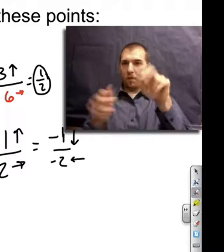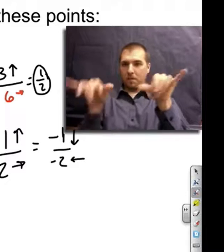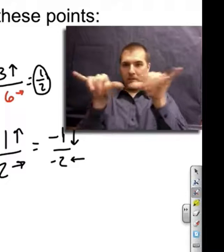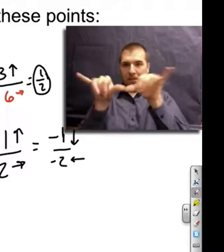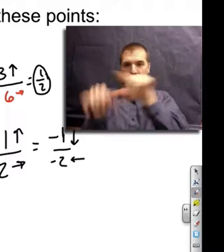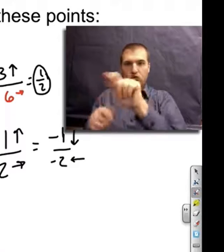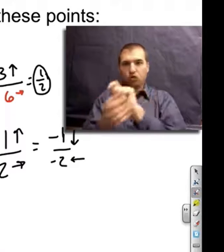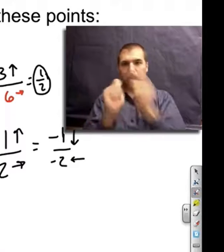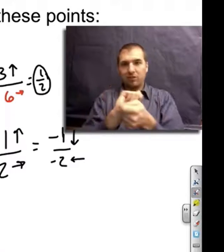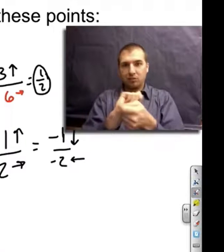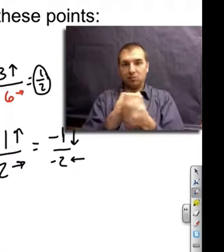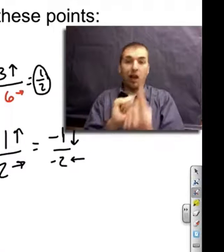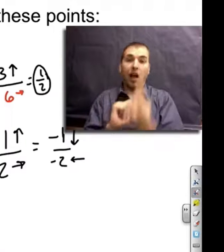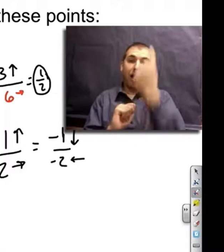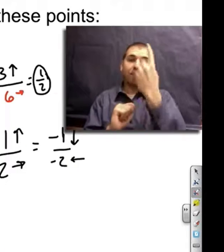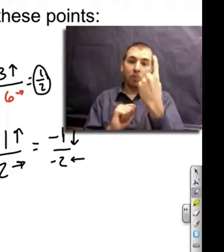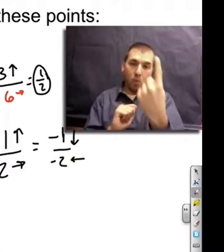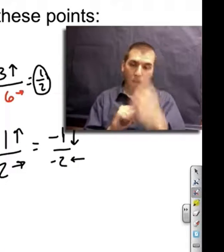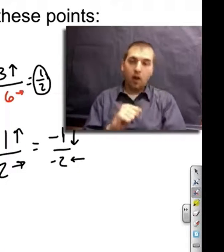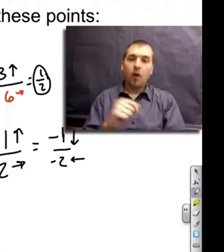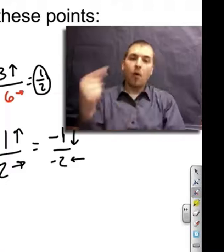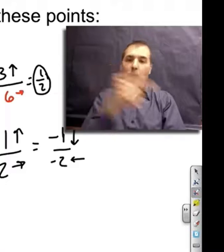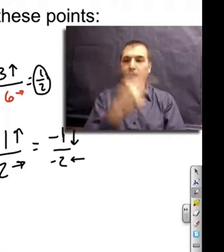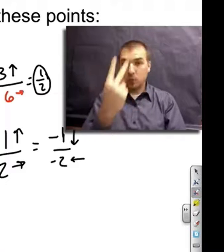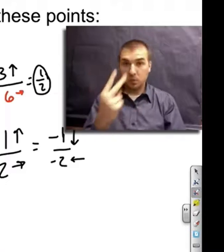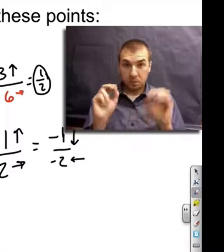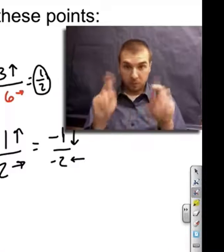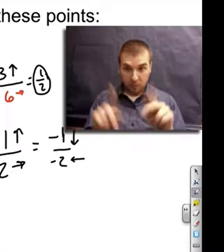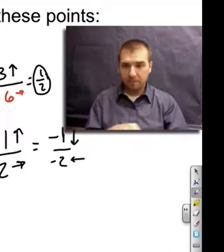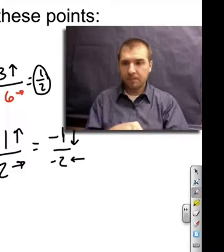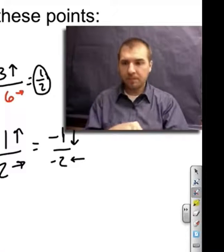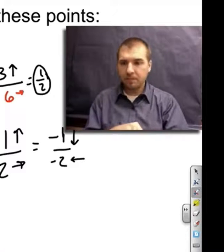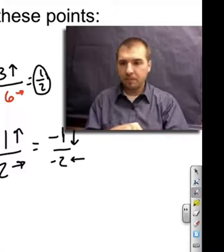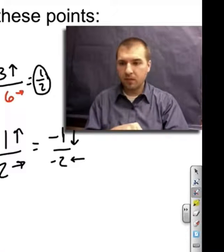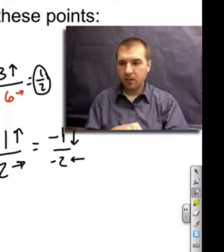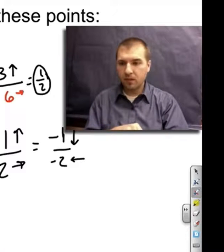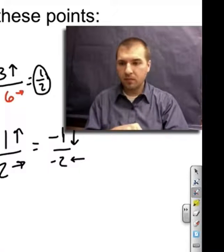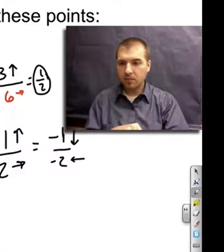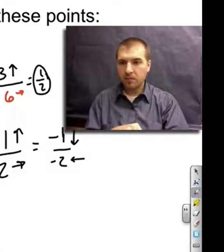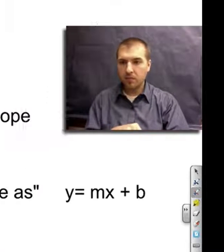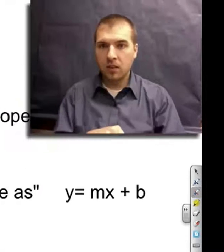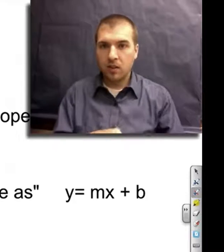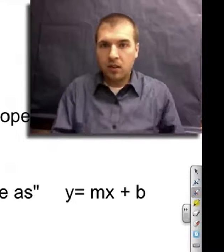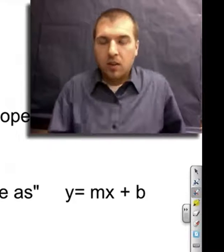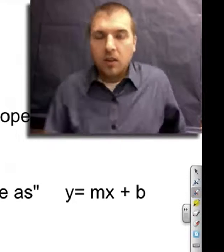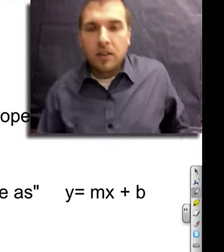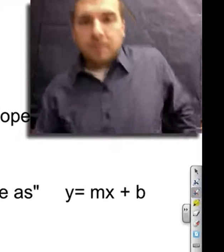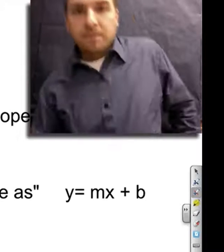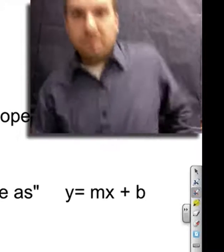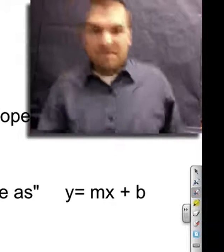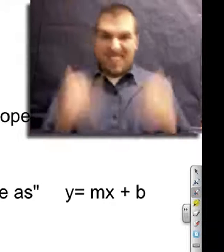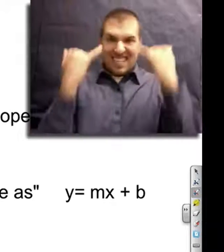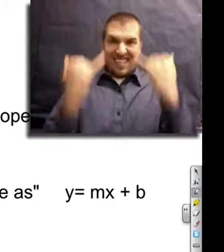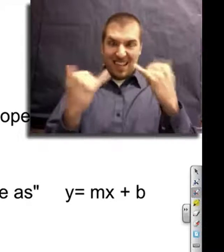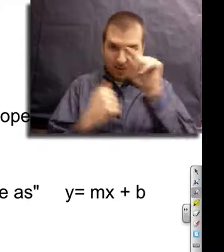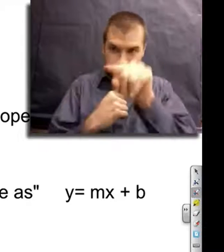So that's a visual way to measure the change or the slope. Okay, so the next part.